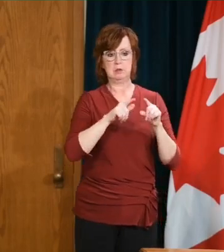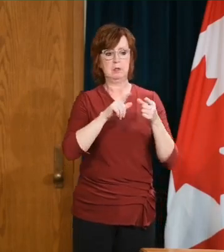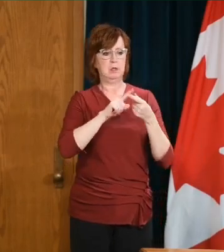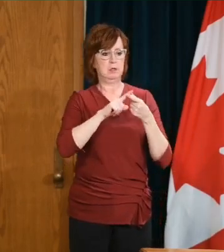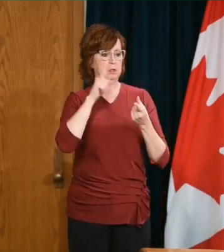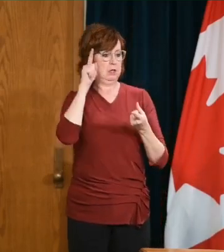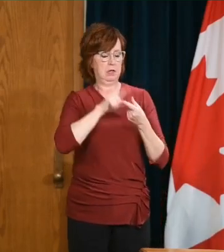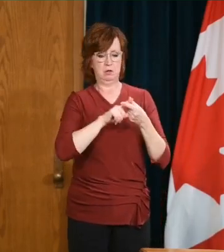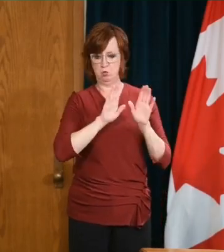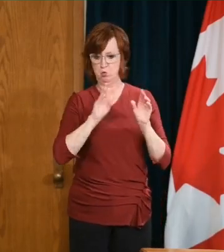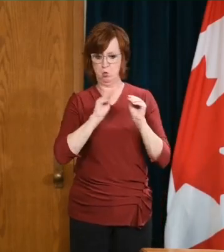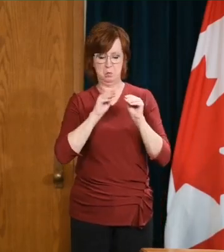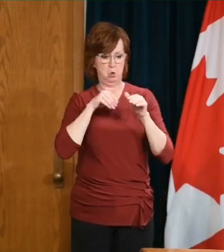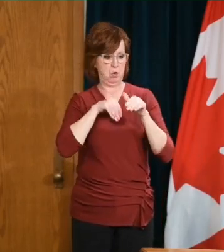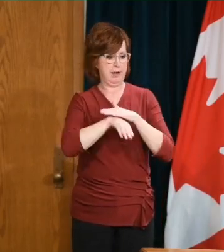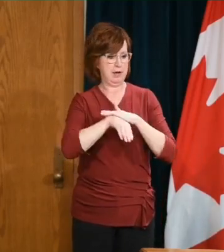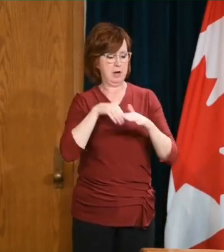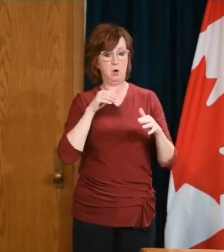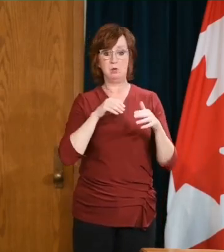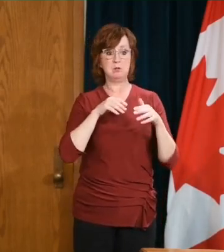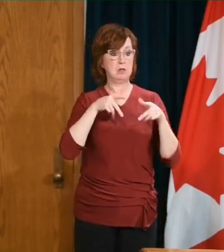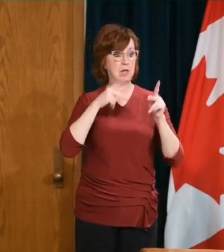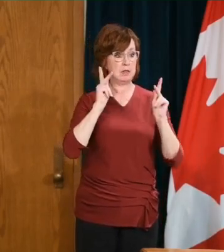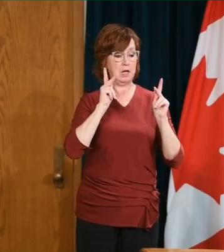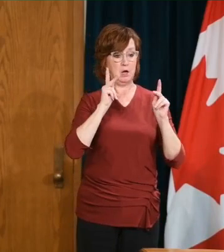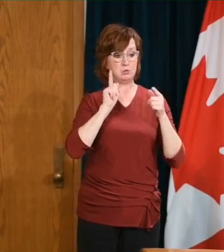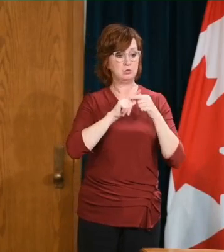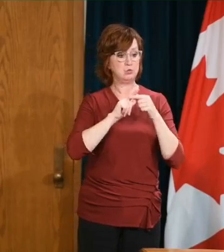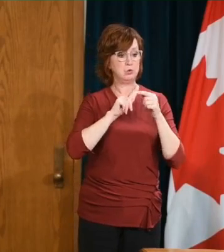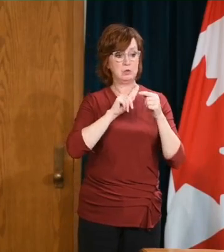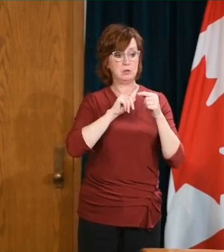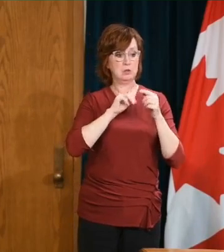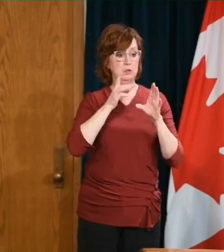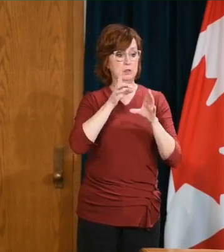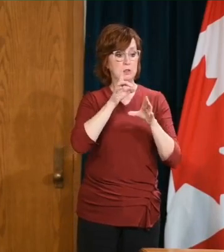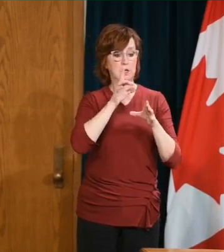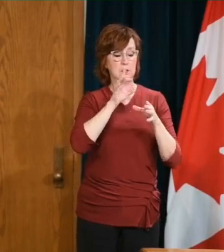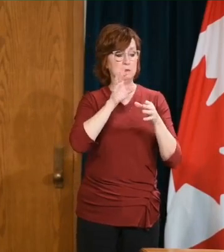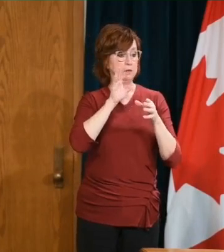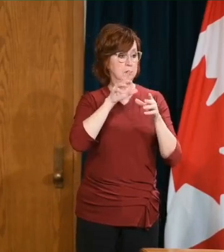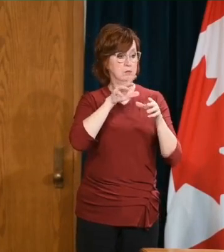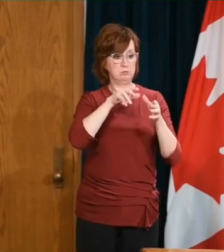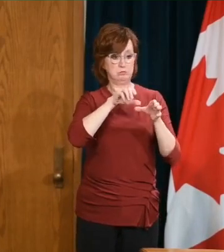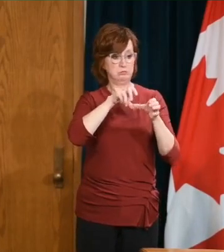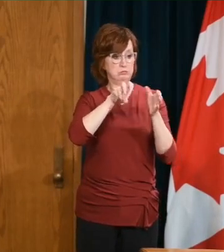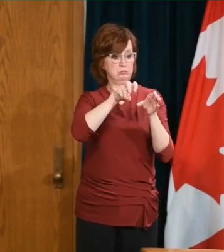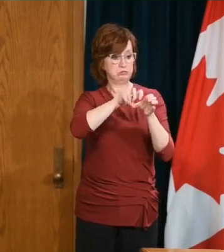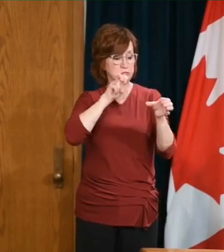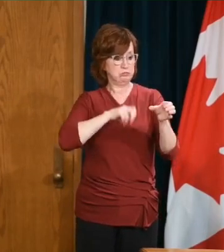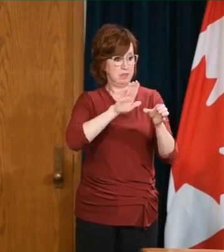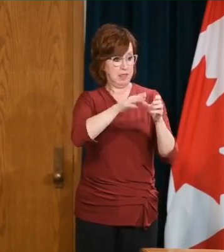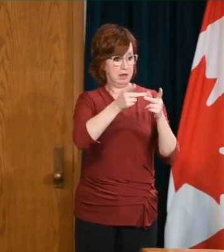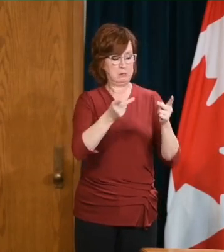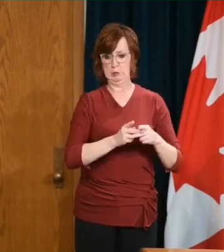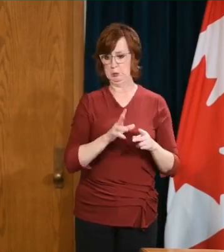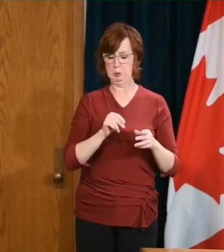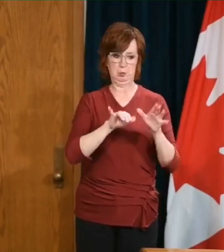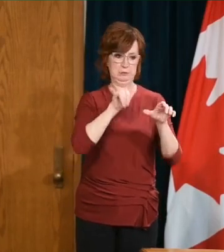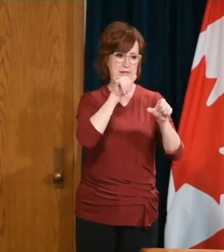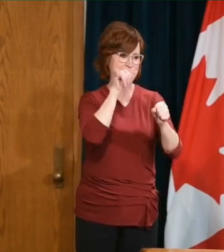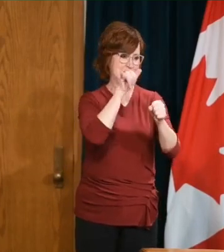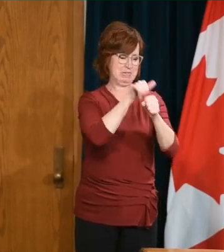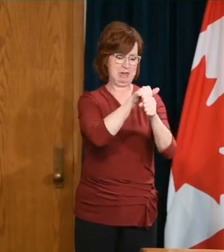cohorted to this facility, and as Dr. Shahab indicated, we are actively monitoring as well the staff as well as the